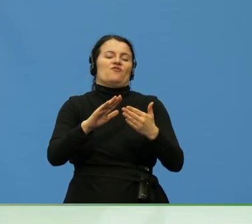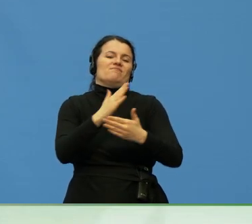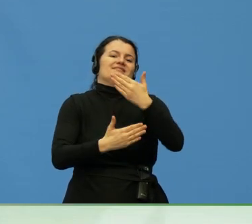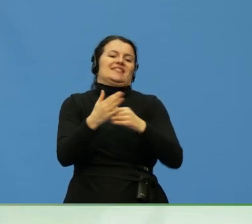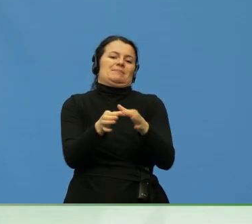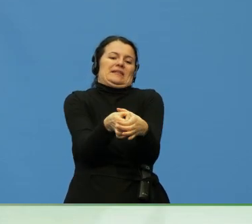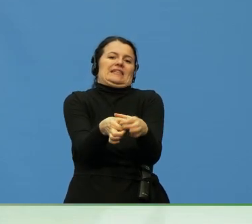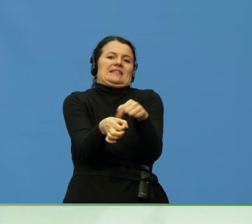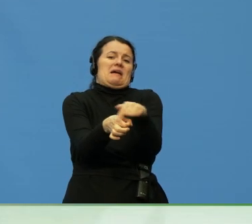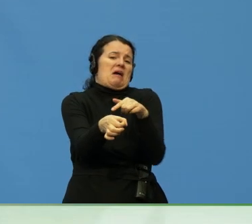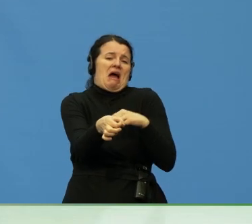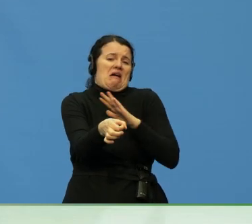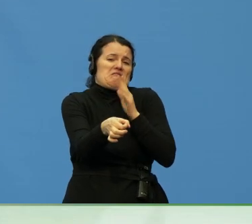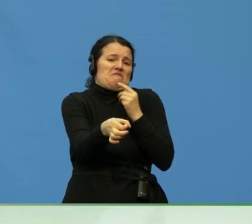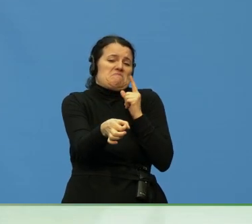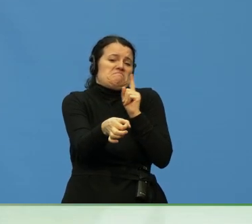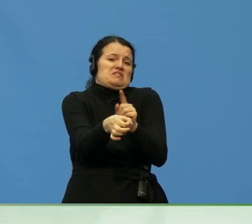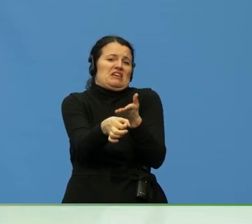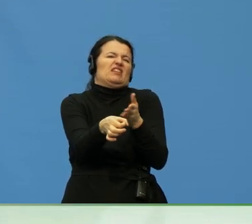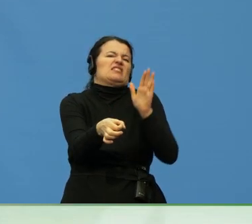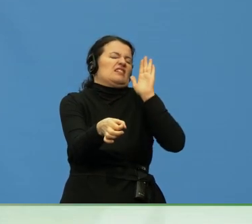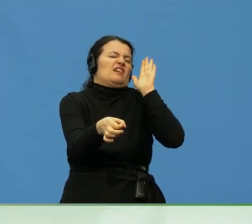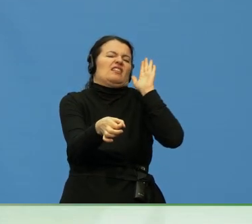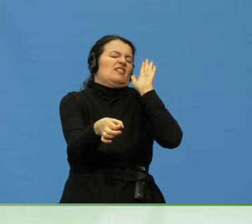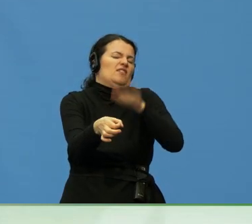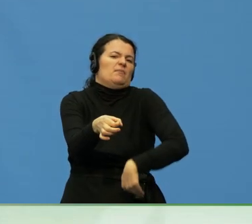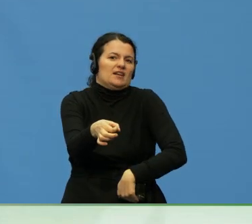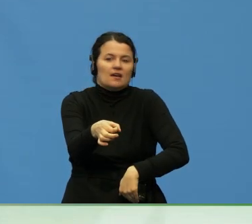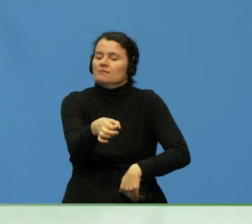not that bad really. Thank you, Susan.